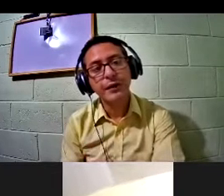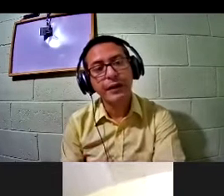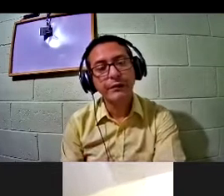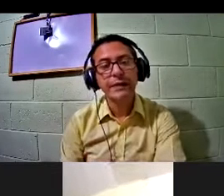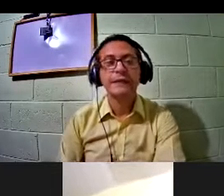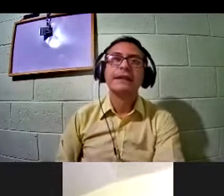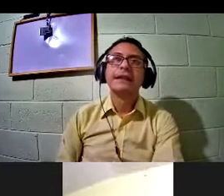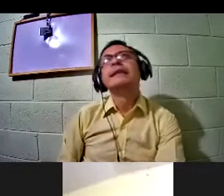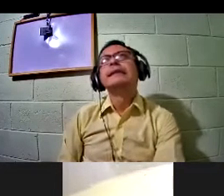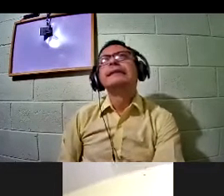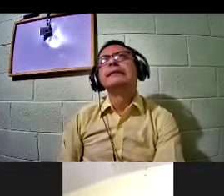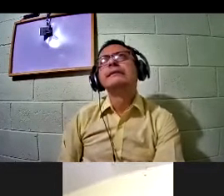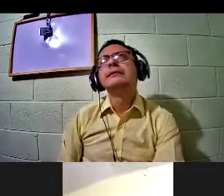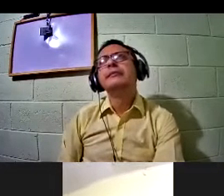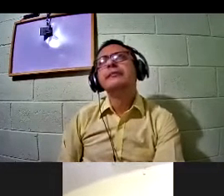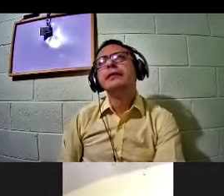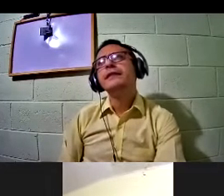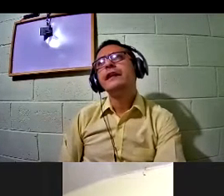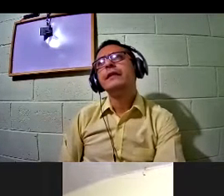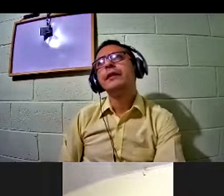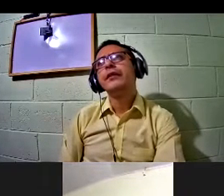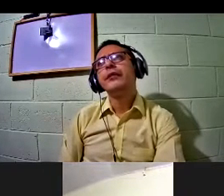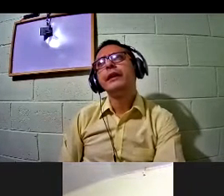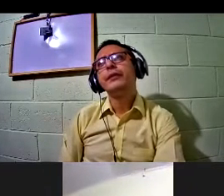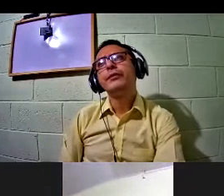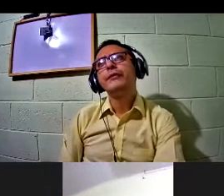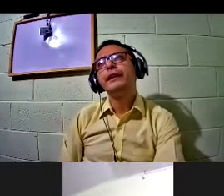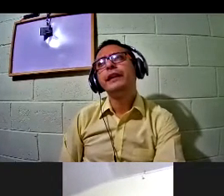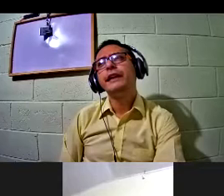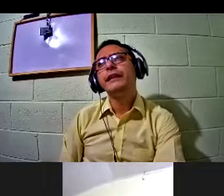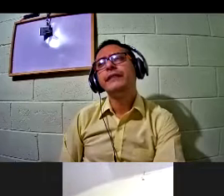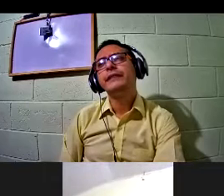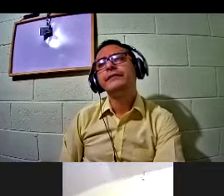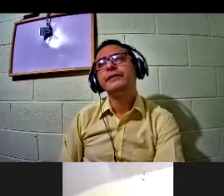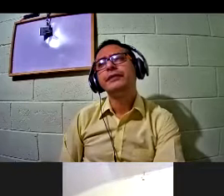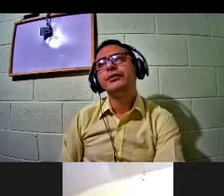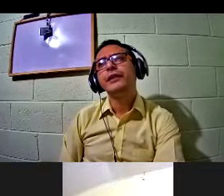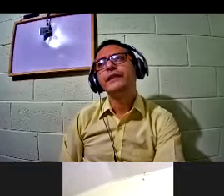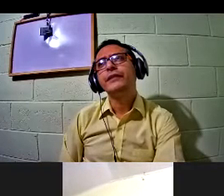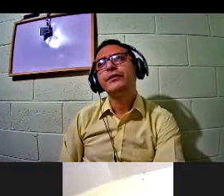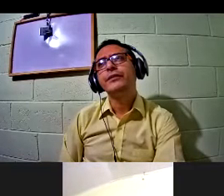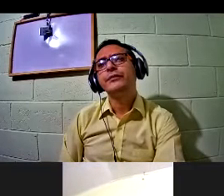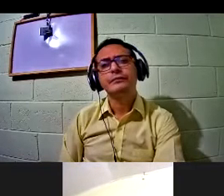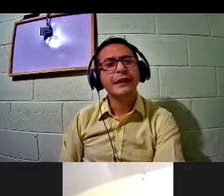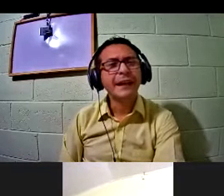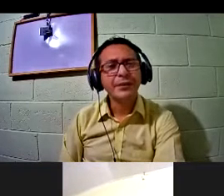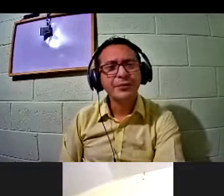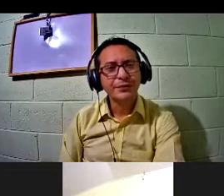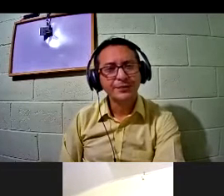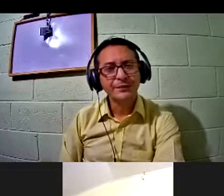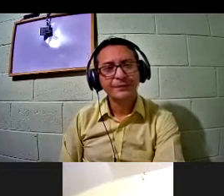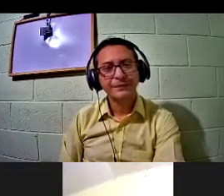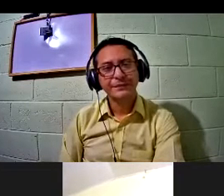some errands, in Salvadorian could be like, estuve haciendo